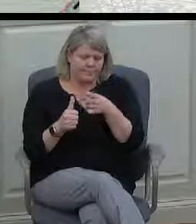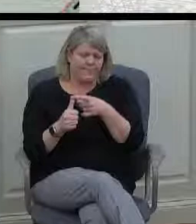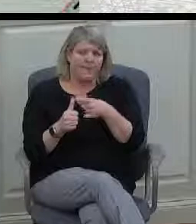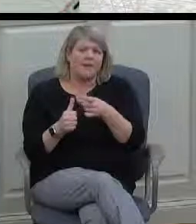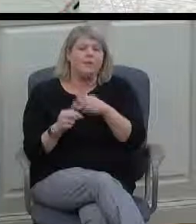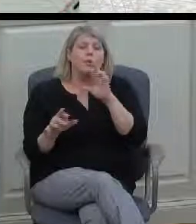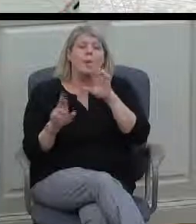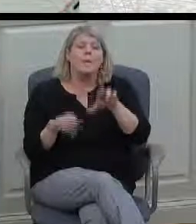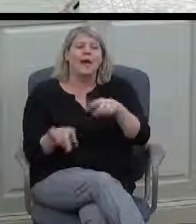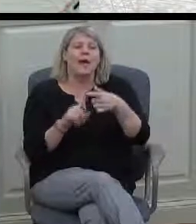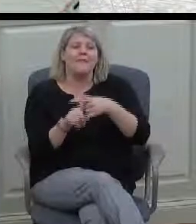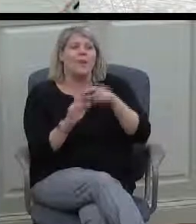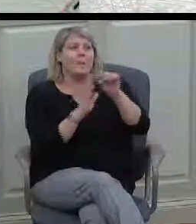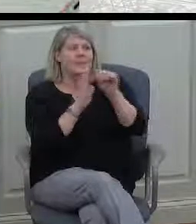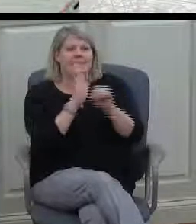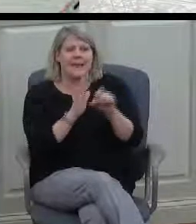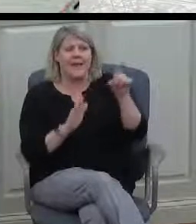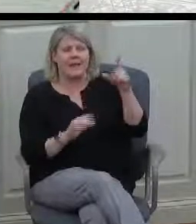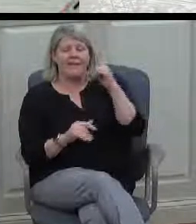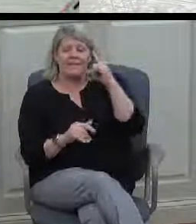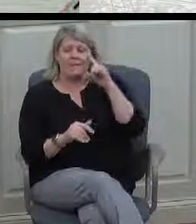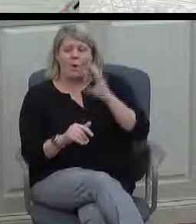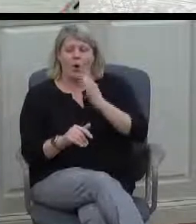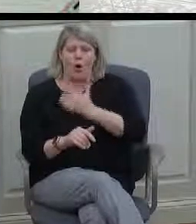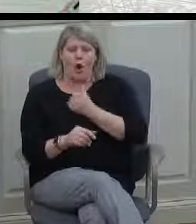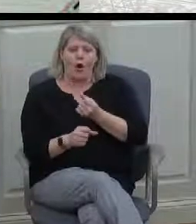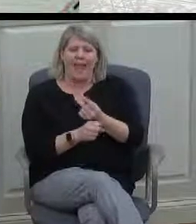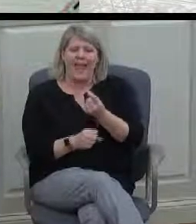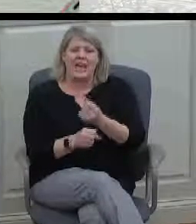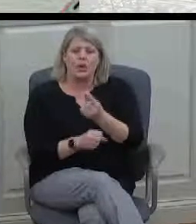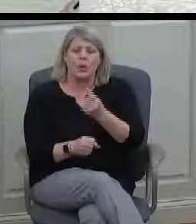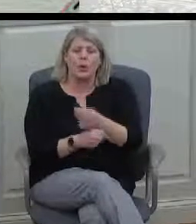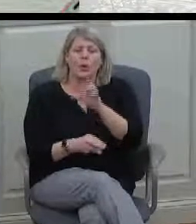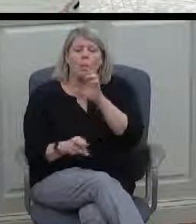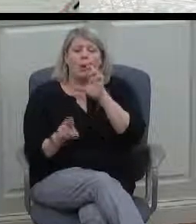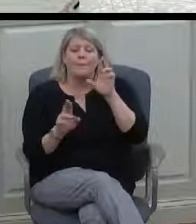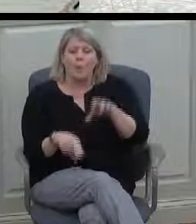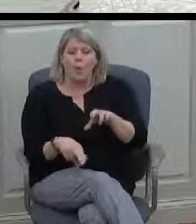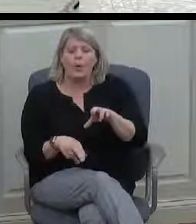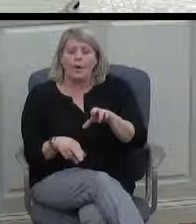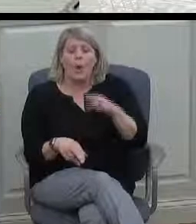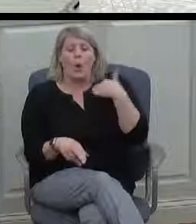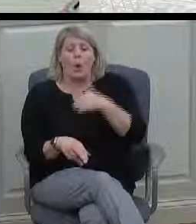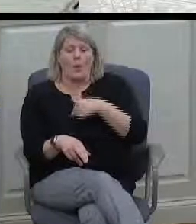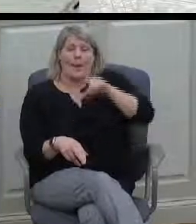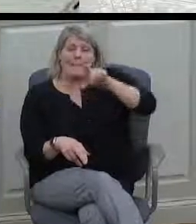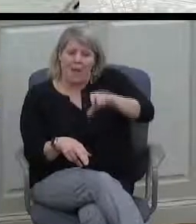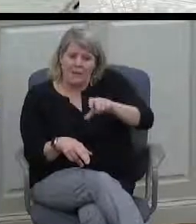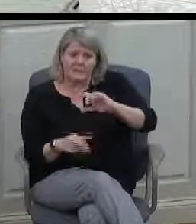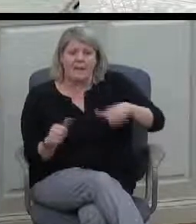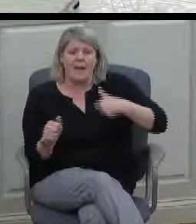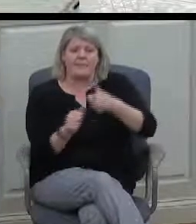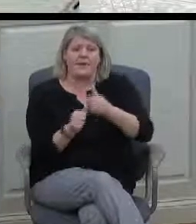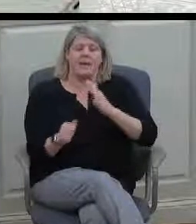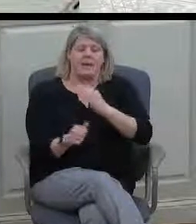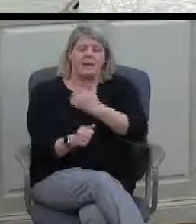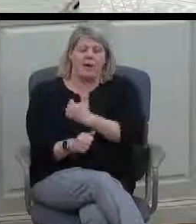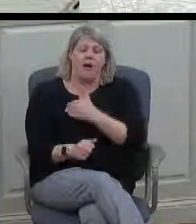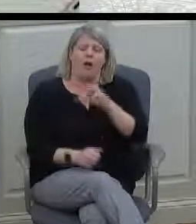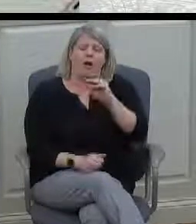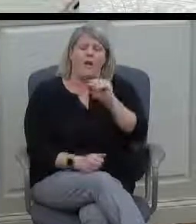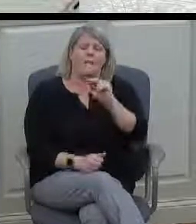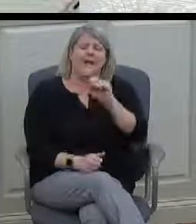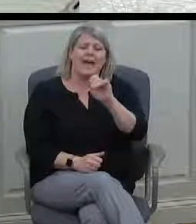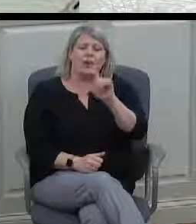reply from the state for our annual stormwater report, and the number one thing that we have to do if our stormwater program is to update our stormwater manual and our